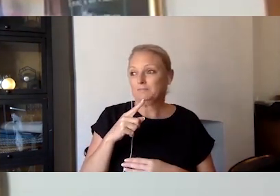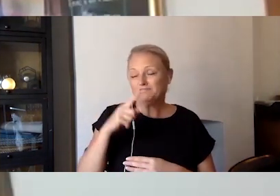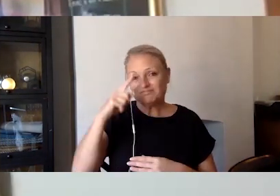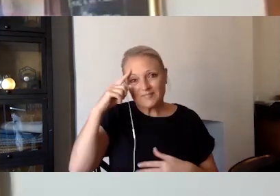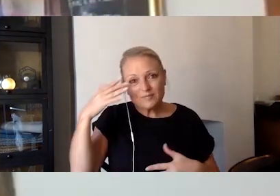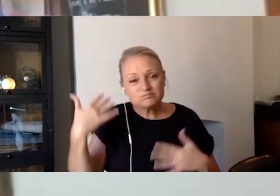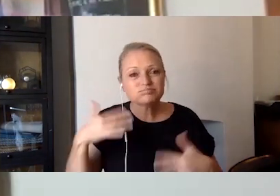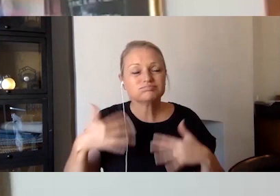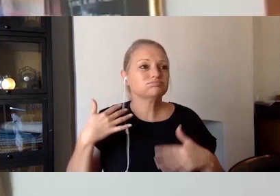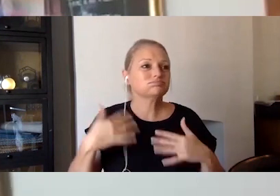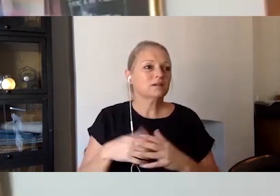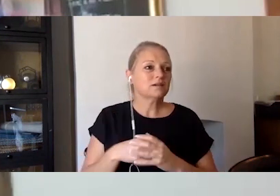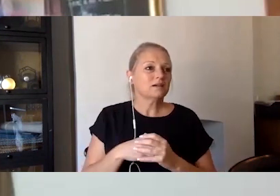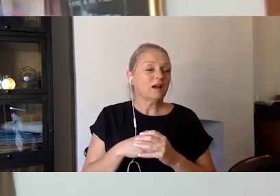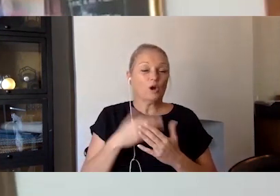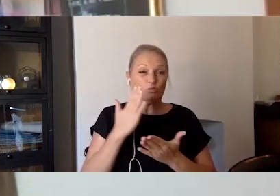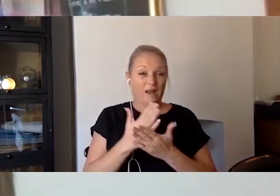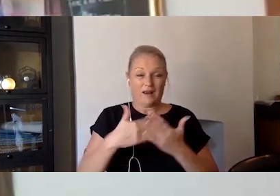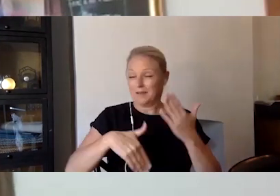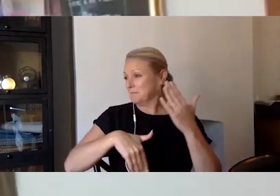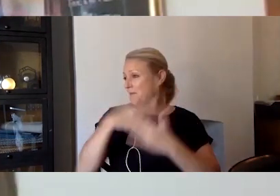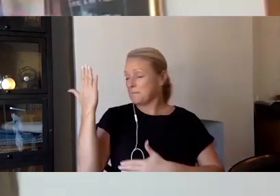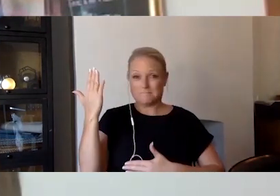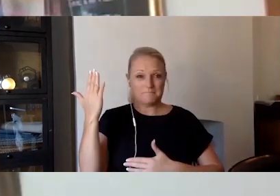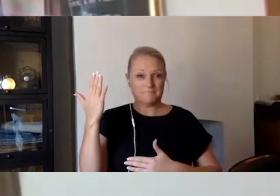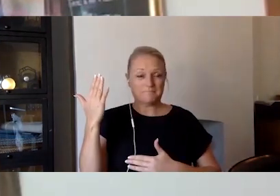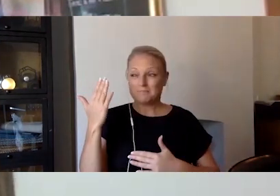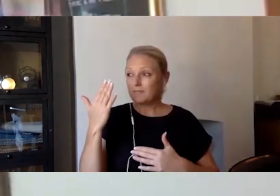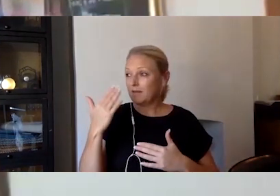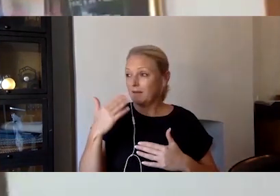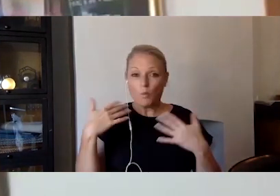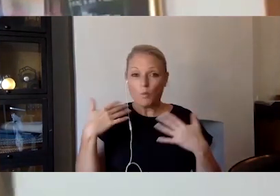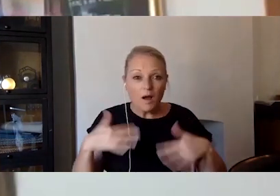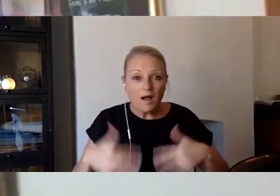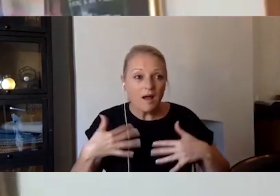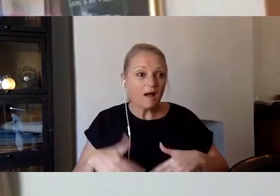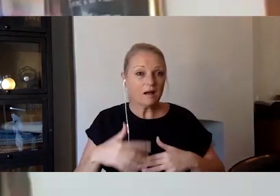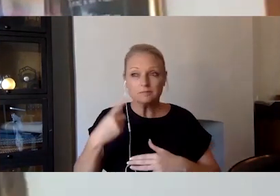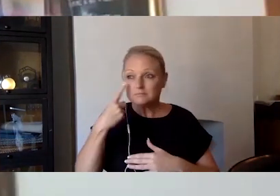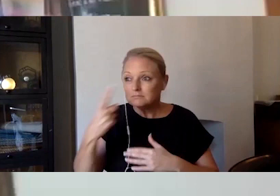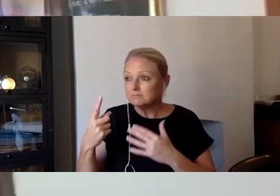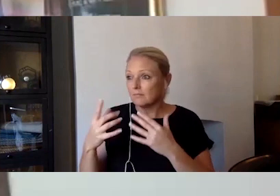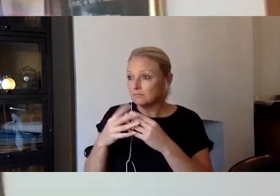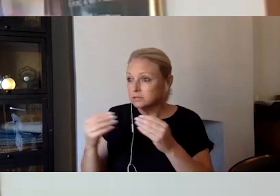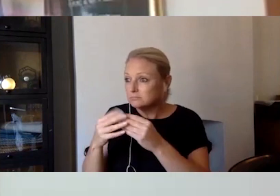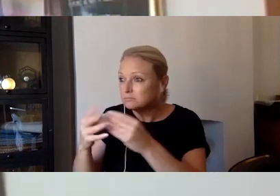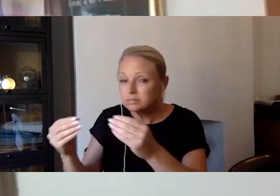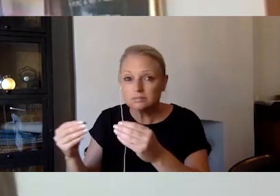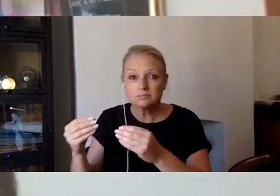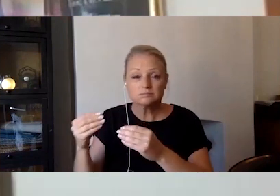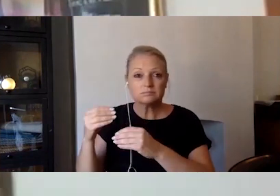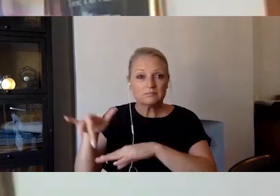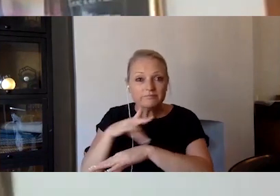no one saw coming. The closures and cancellations that happened so rapidly as a result